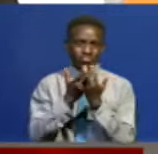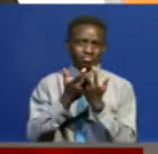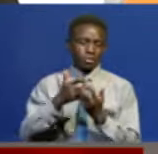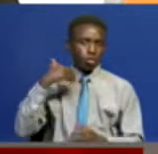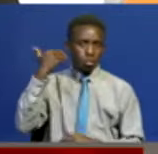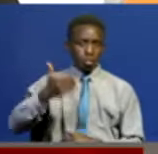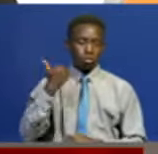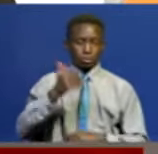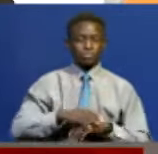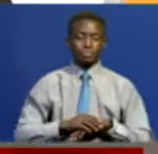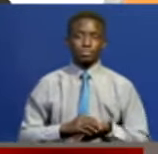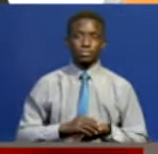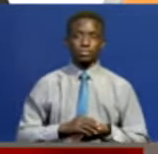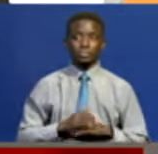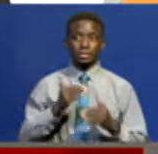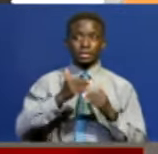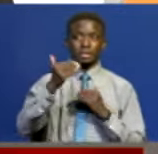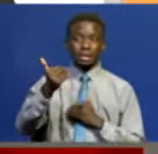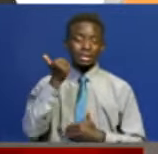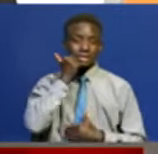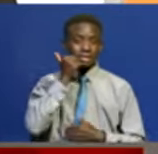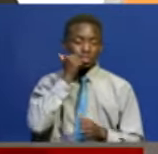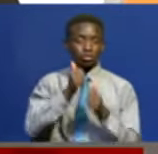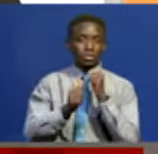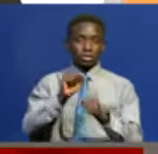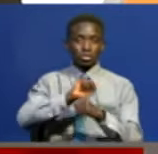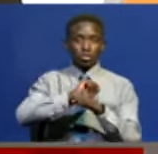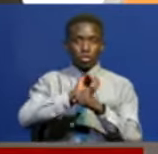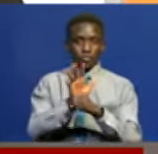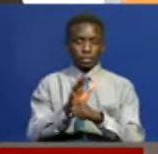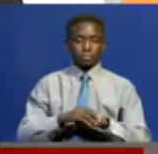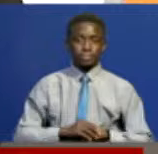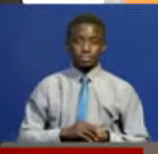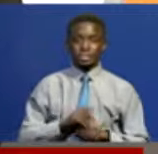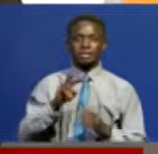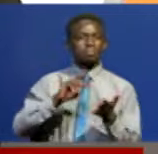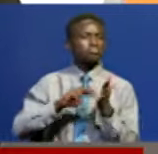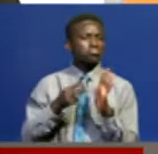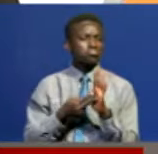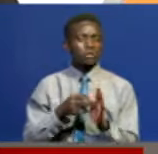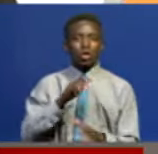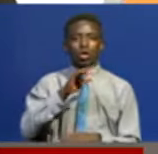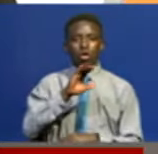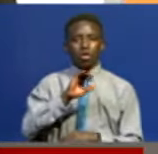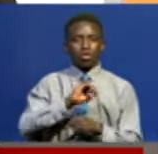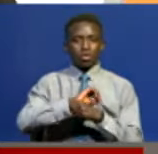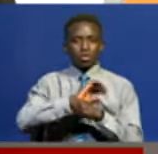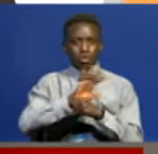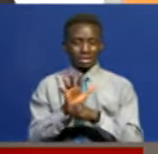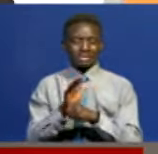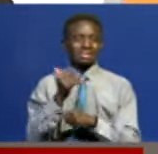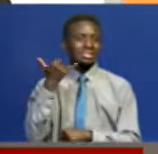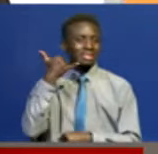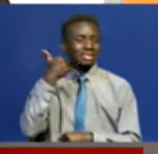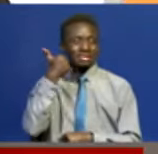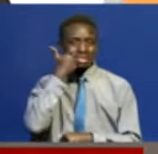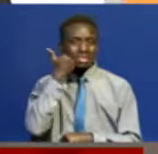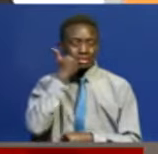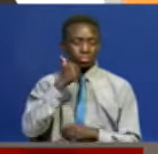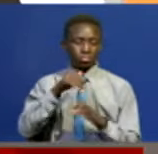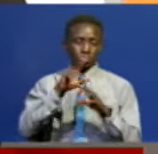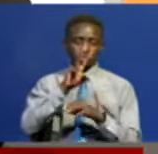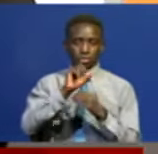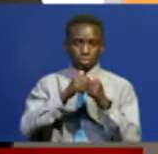to the next disease, which is COVID-19. COVID-19 means coronavirus disease 2019. In January